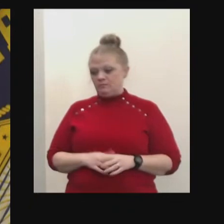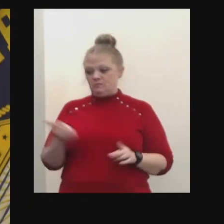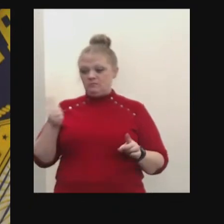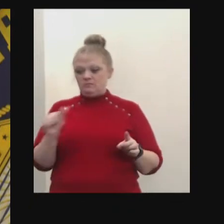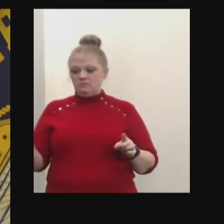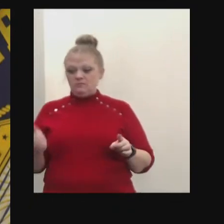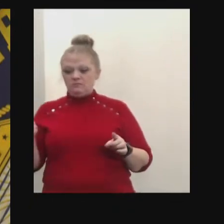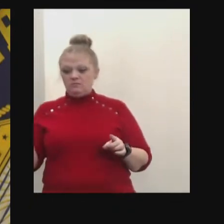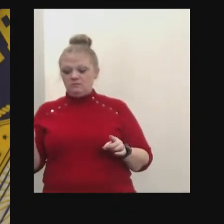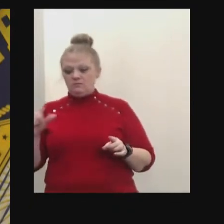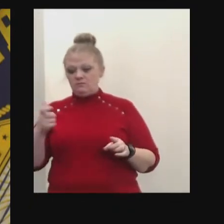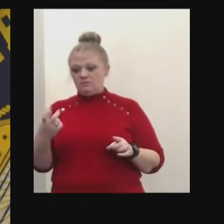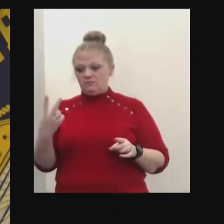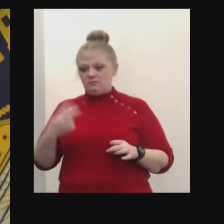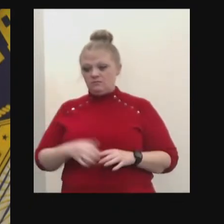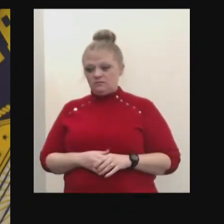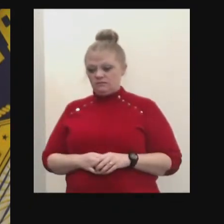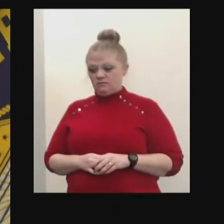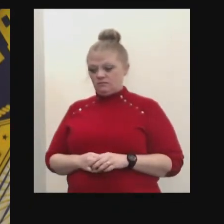Channel 2?